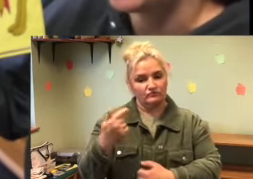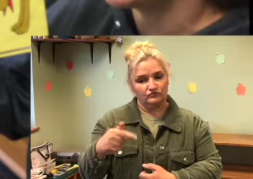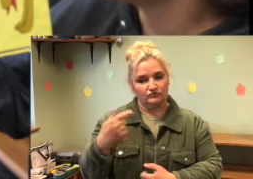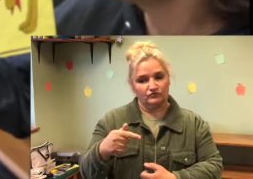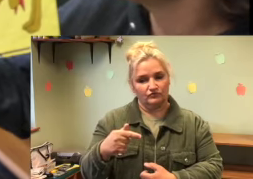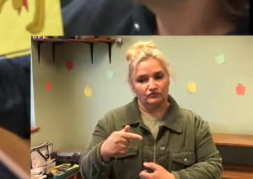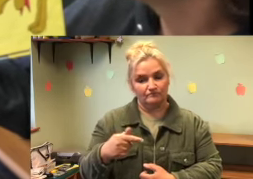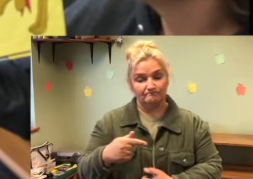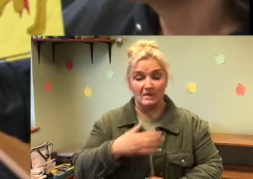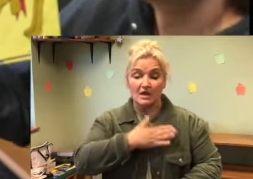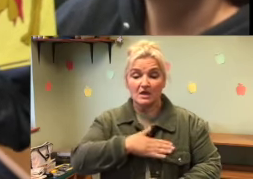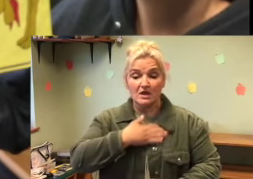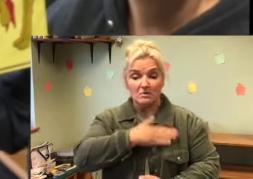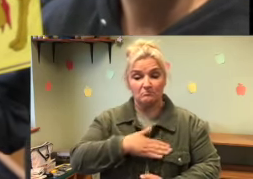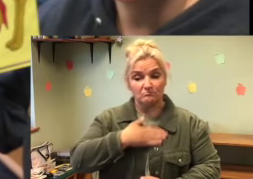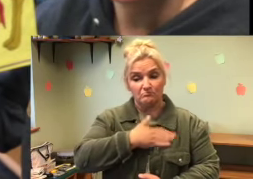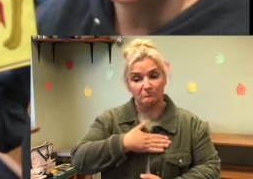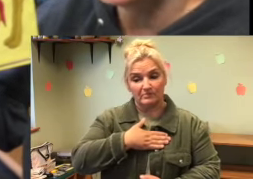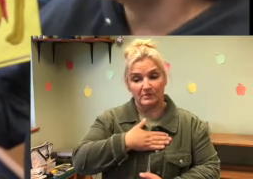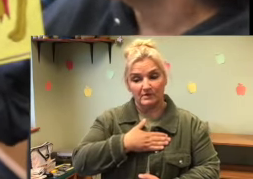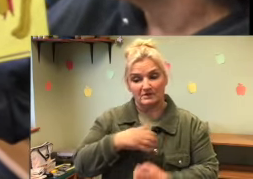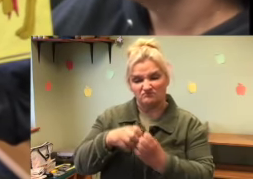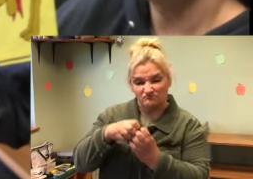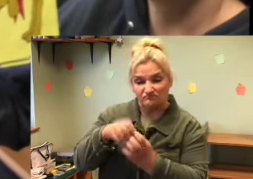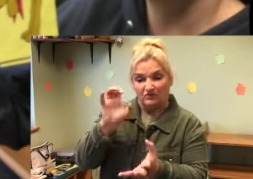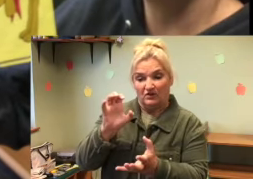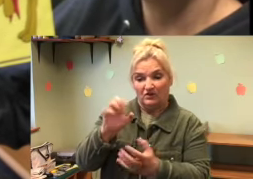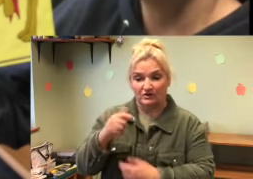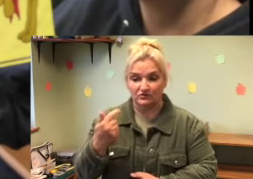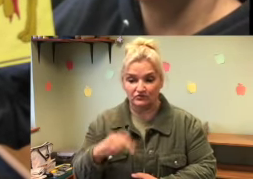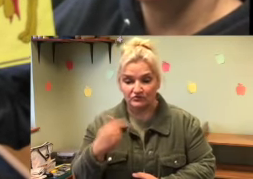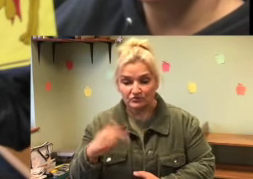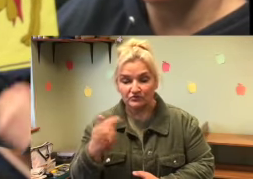bark, George. George went